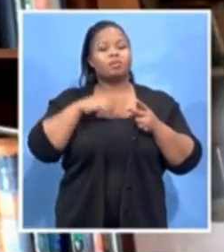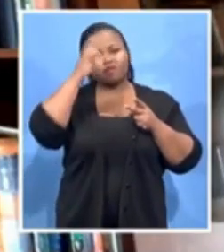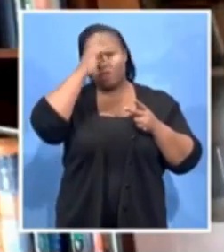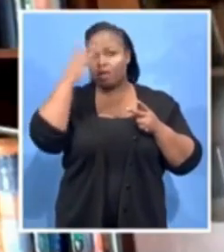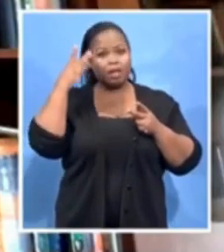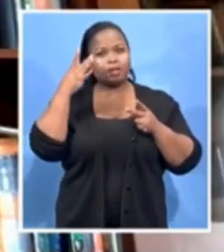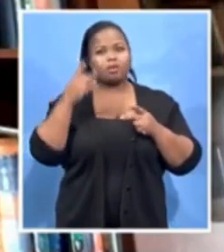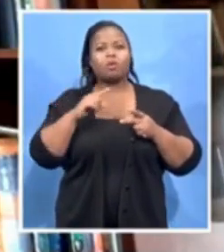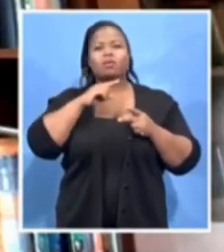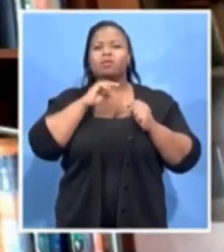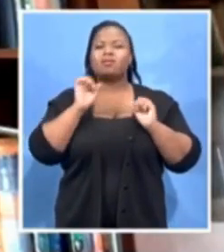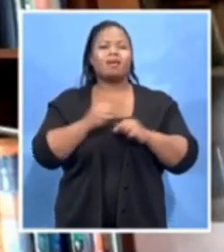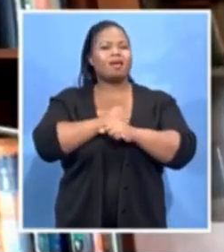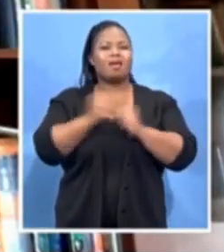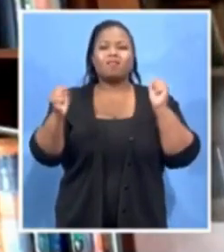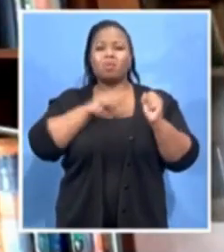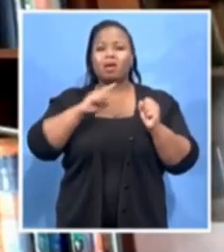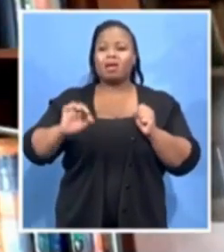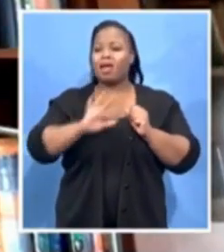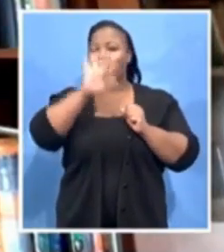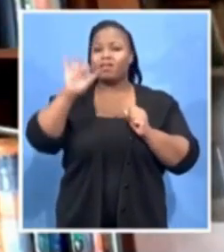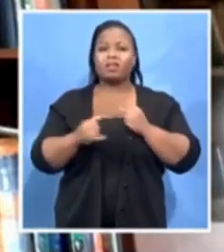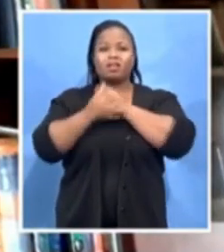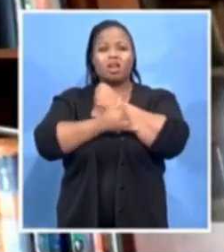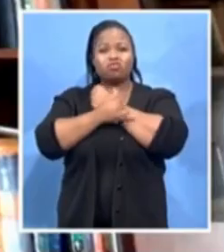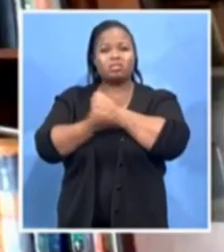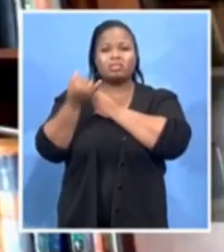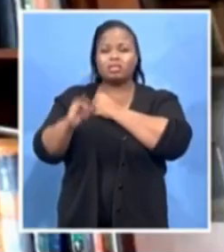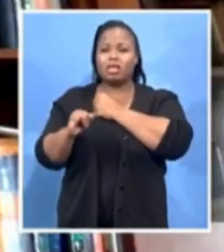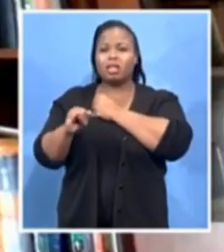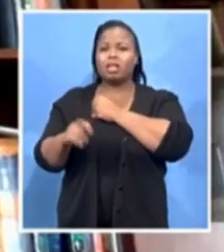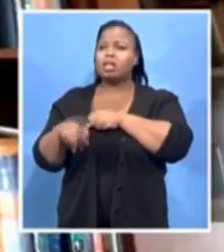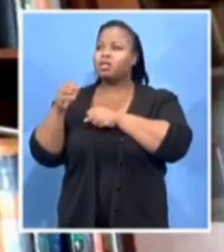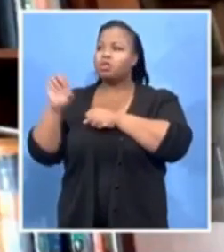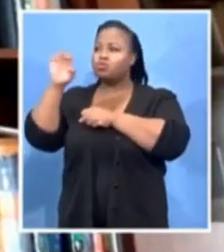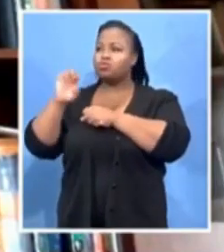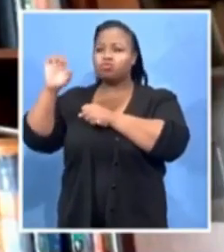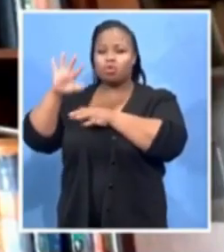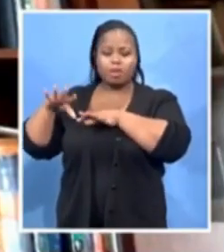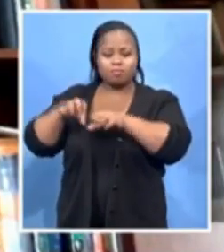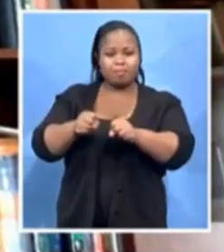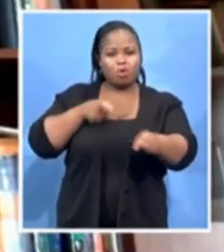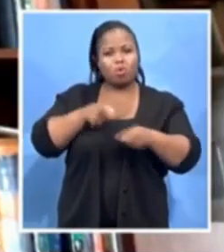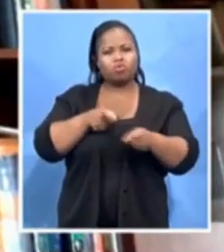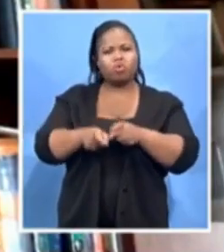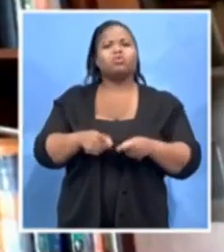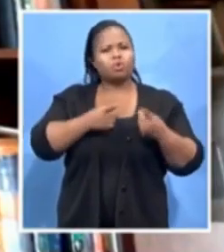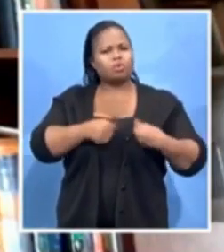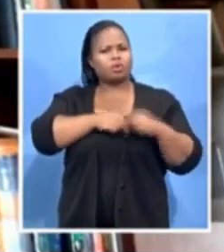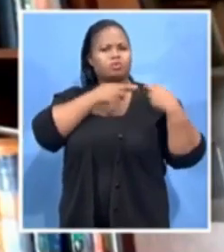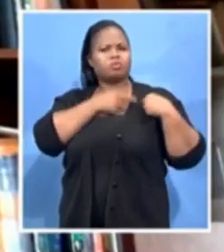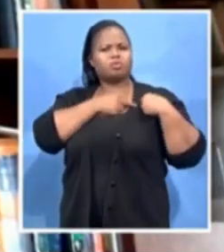are still under the colonial yoke. And it is incumbent upon all of us to ensure that we begin to move in